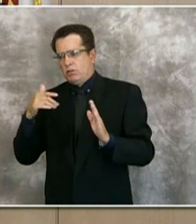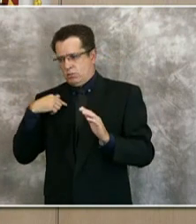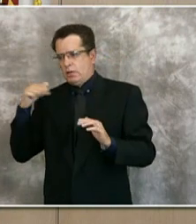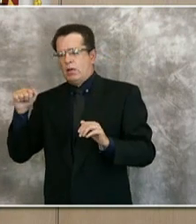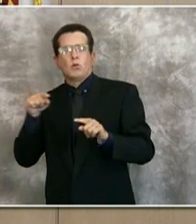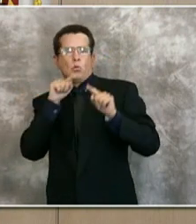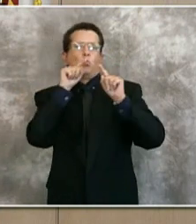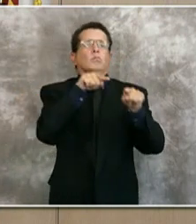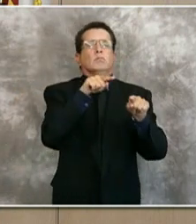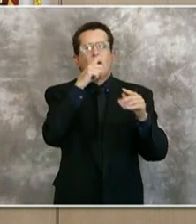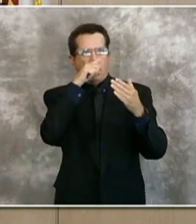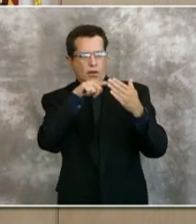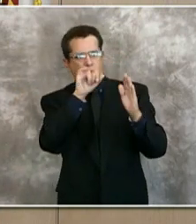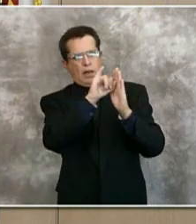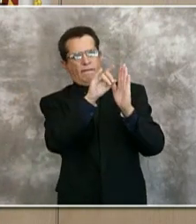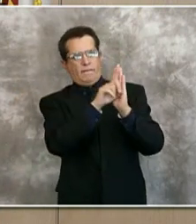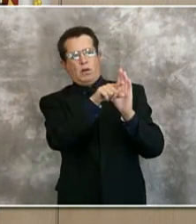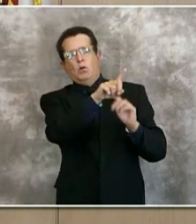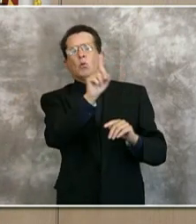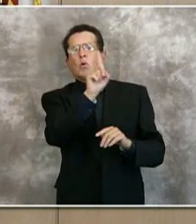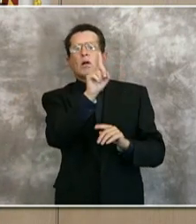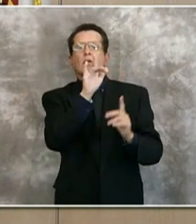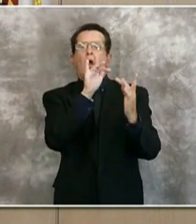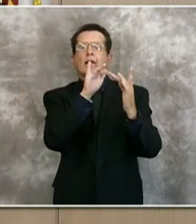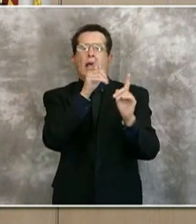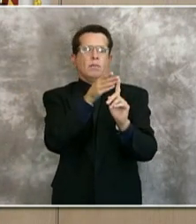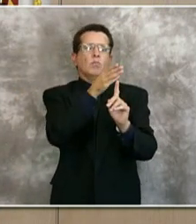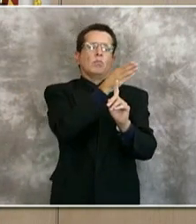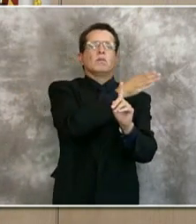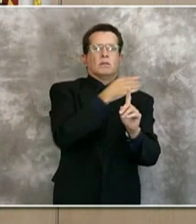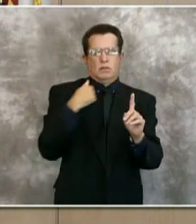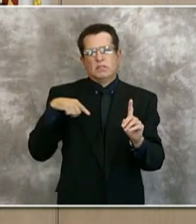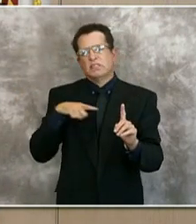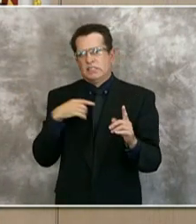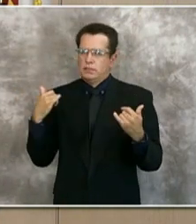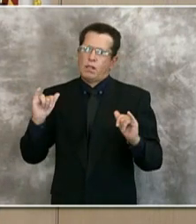can identify contacts of these cases.